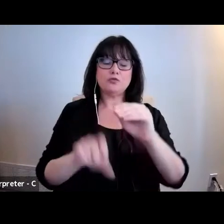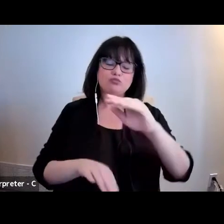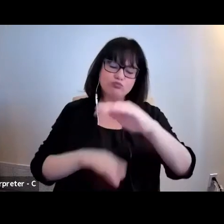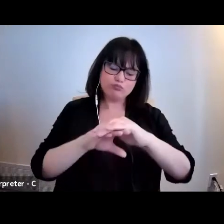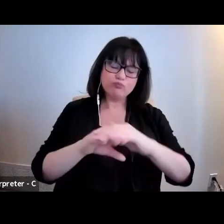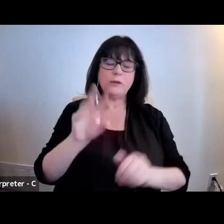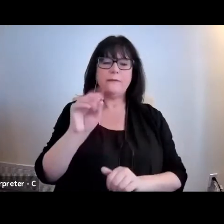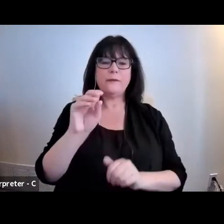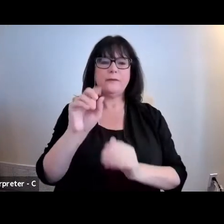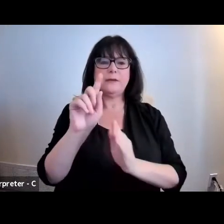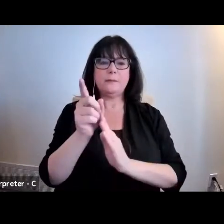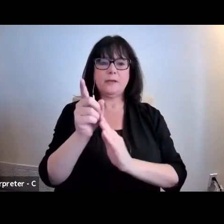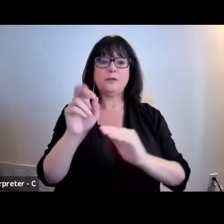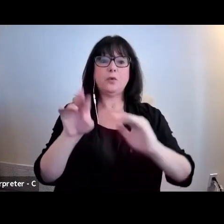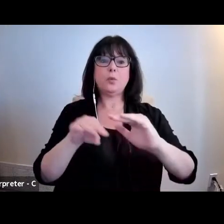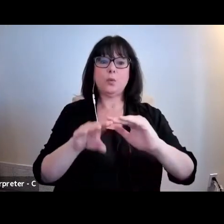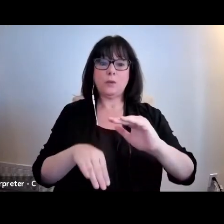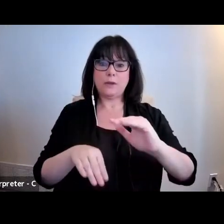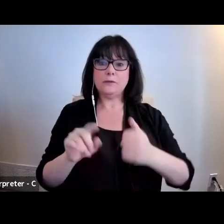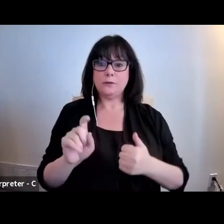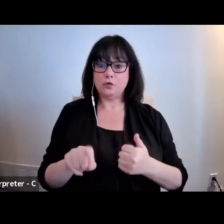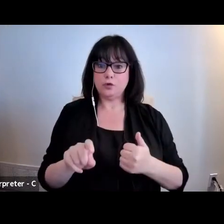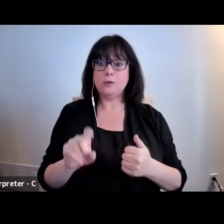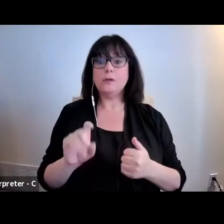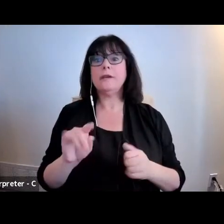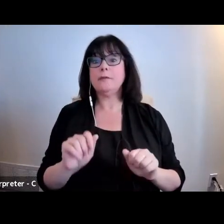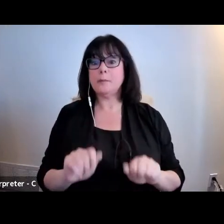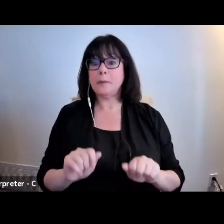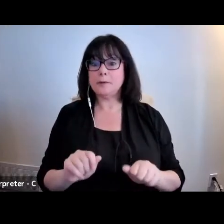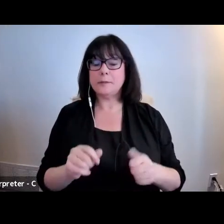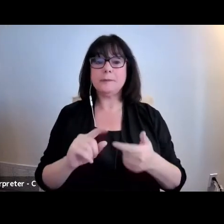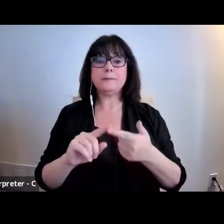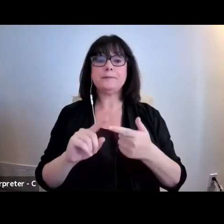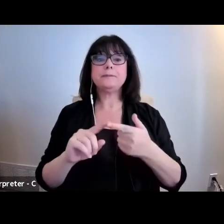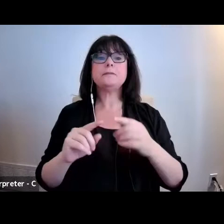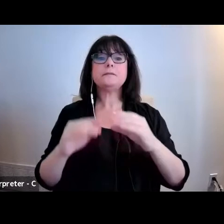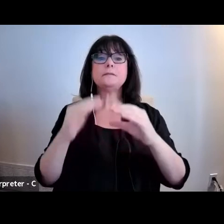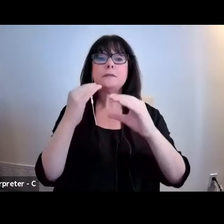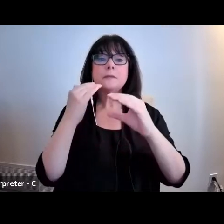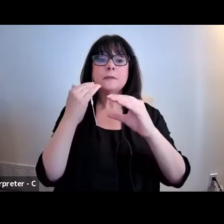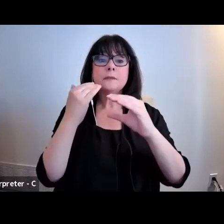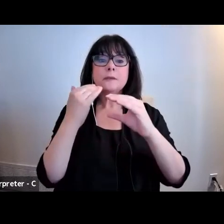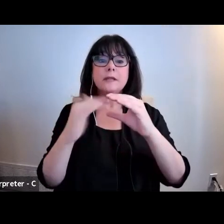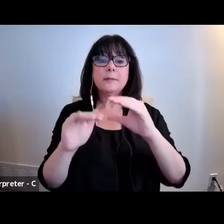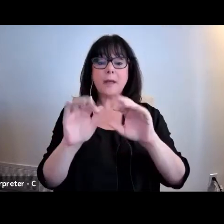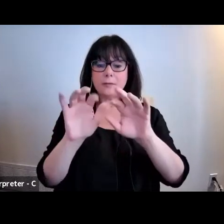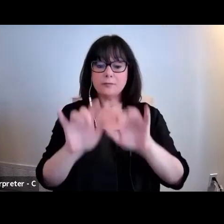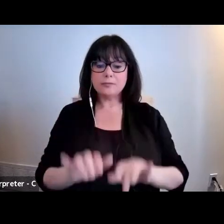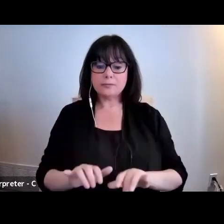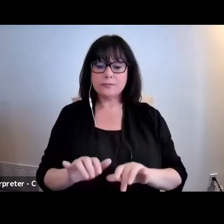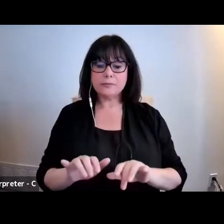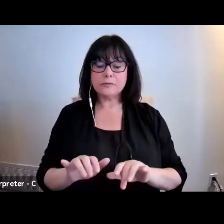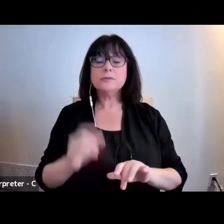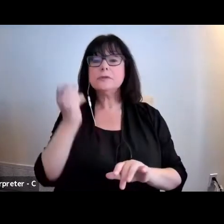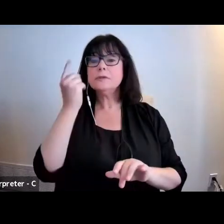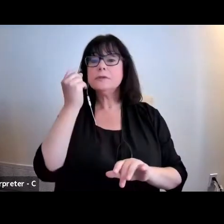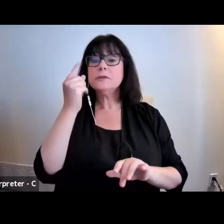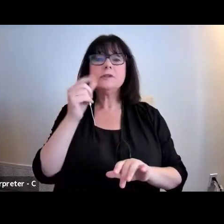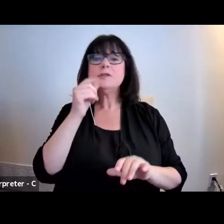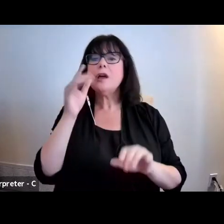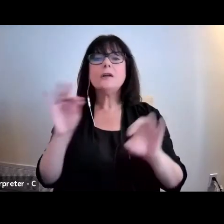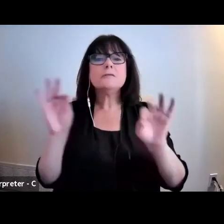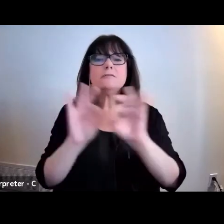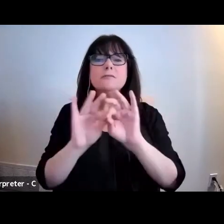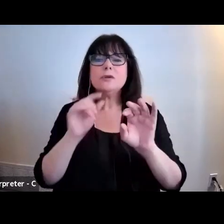possible, avoiding sending non-urgent emails after 7 p.m., keeping the lunch hour